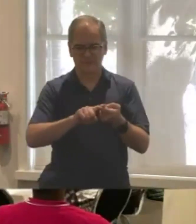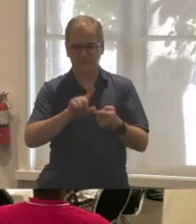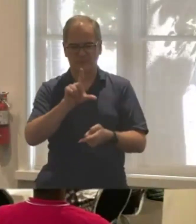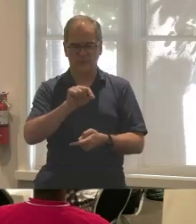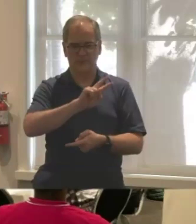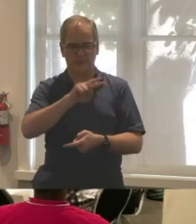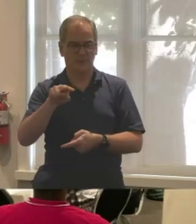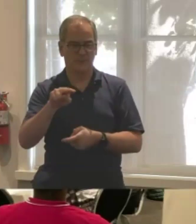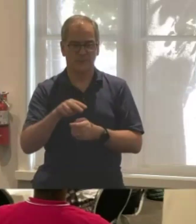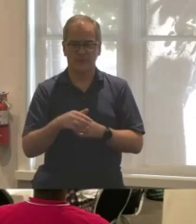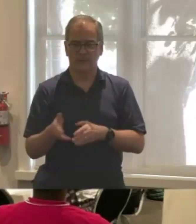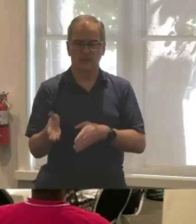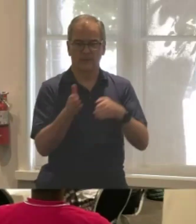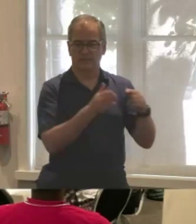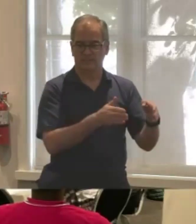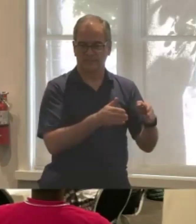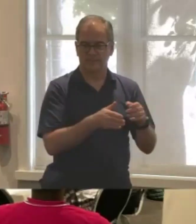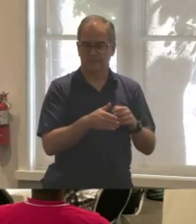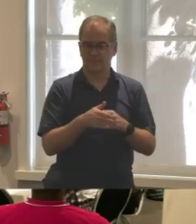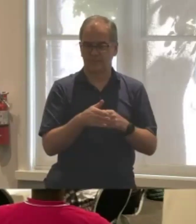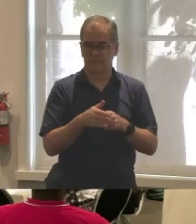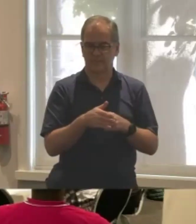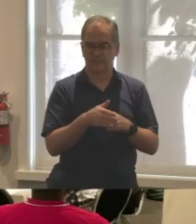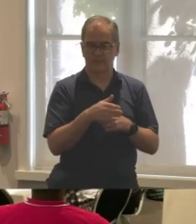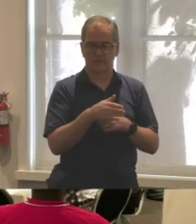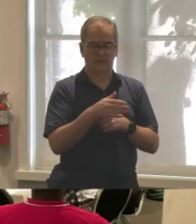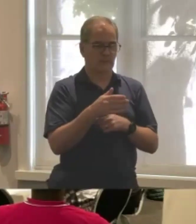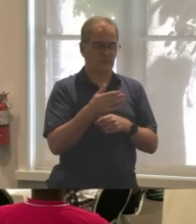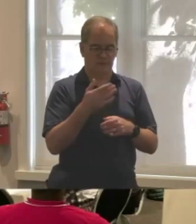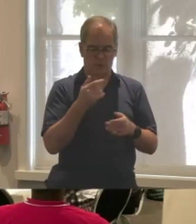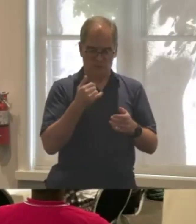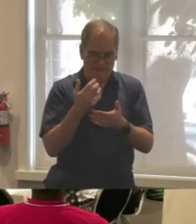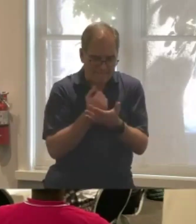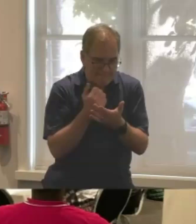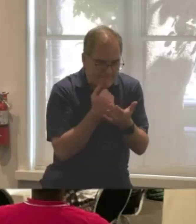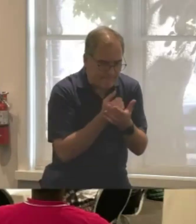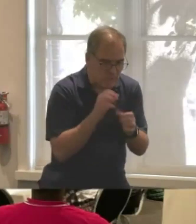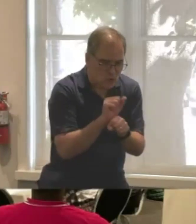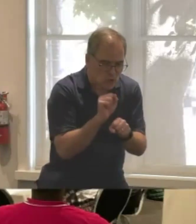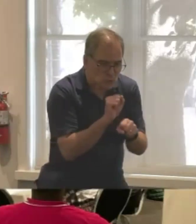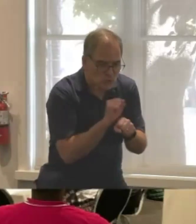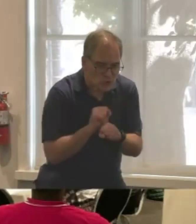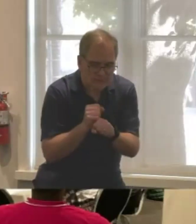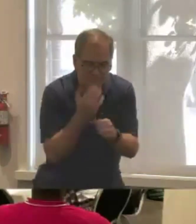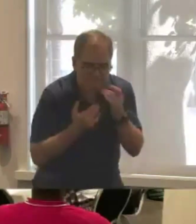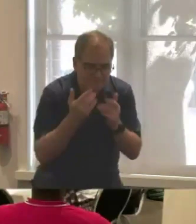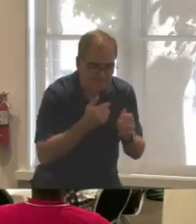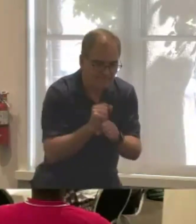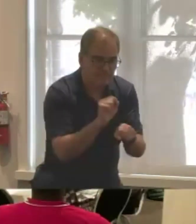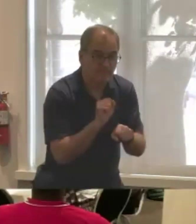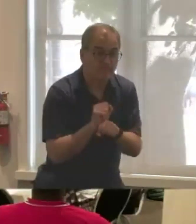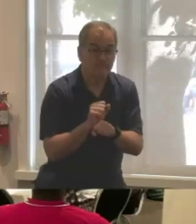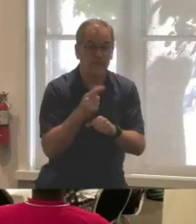2020 to 2022 to make ends meet. We probably, many of us did that. He got a job as a marketing estimator for